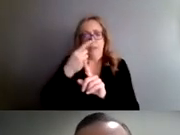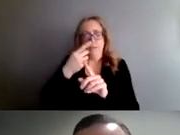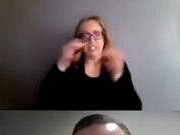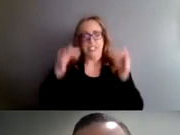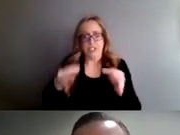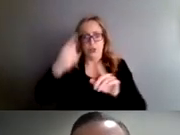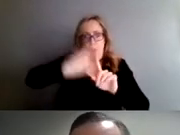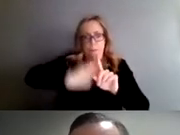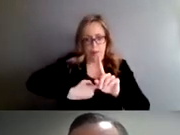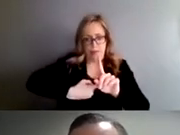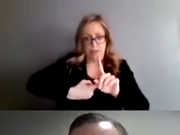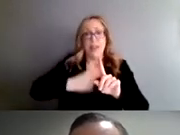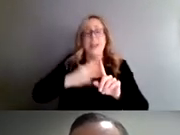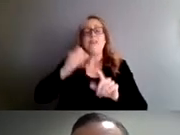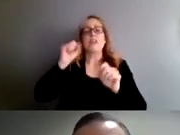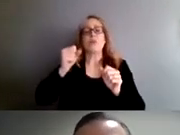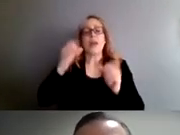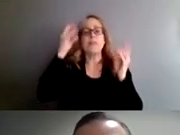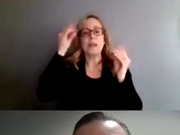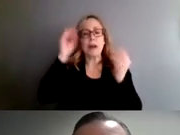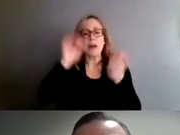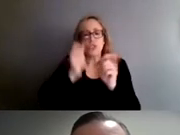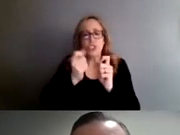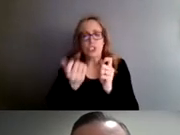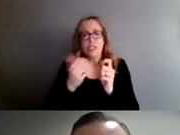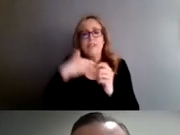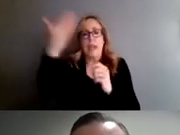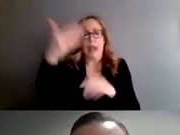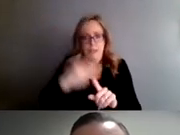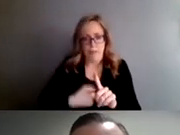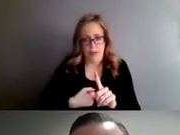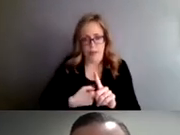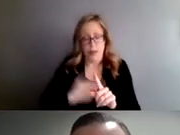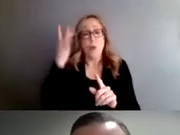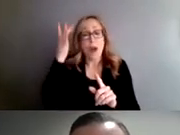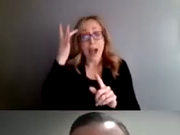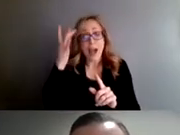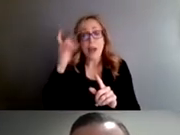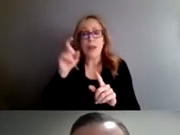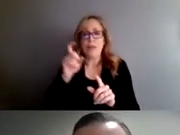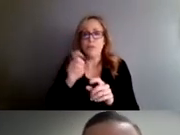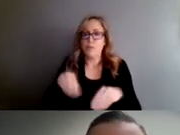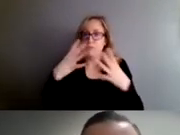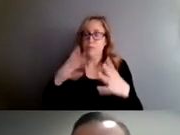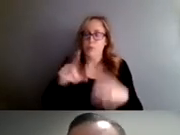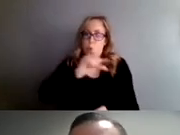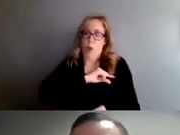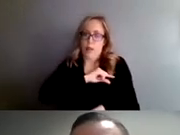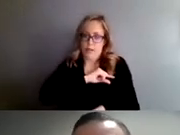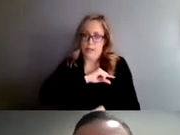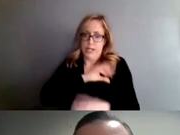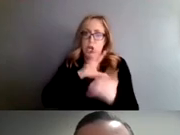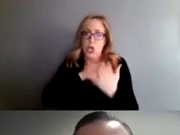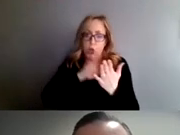can reconsider the next month, because we have to make sure that we can continue to provide a quality learning environment, and students moving back